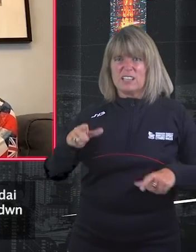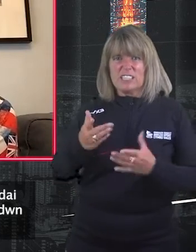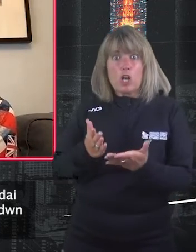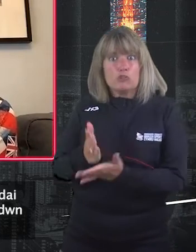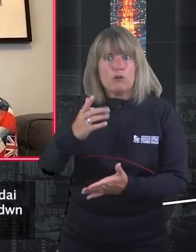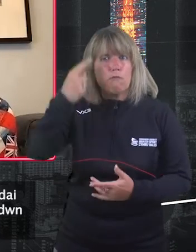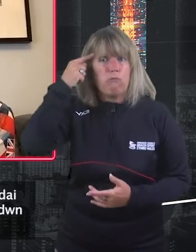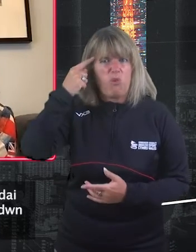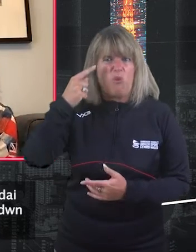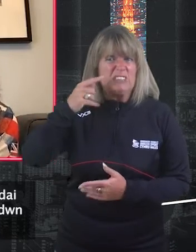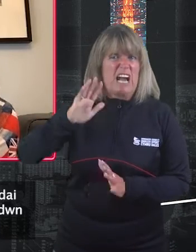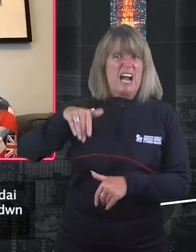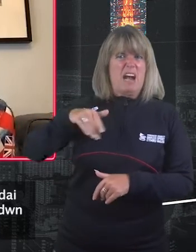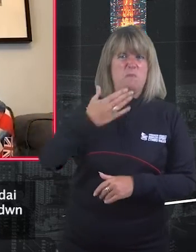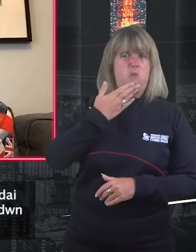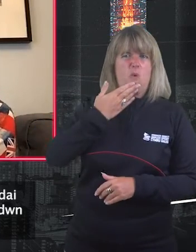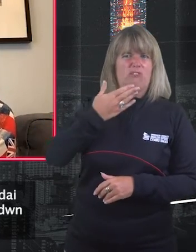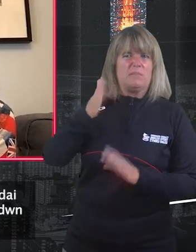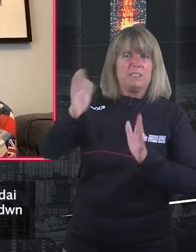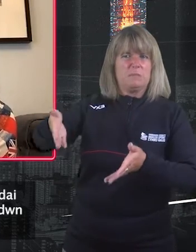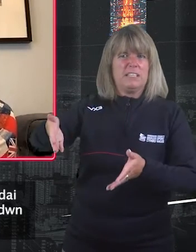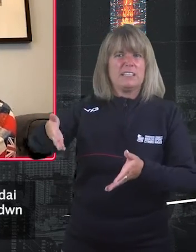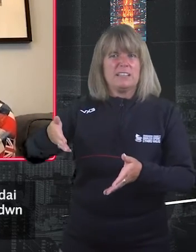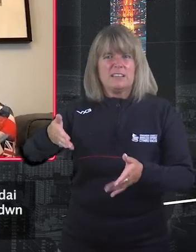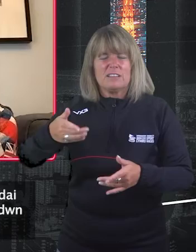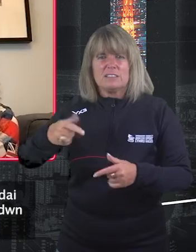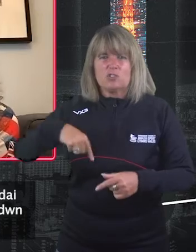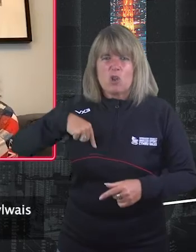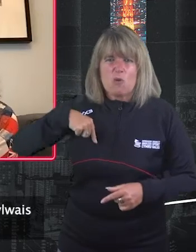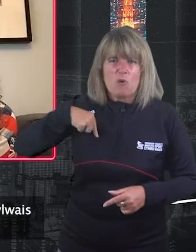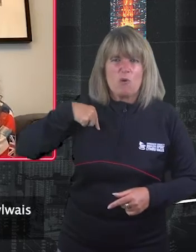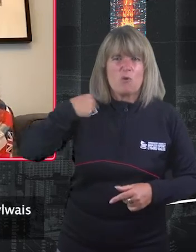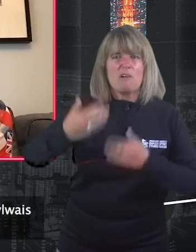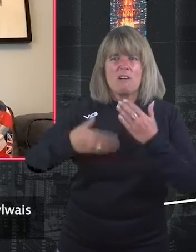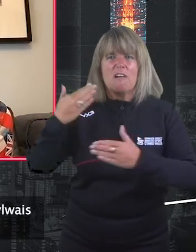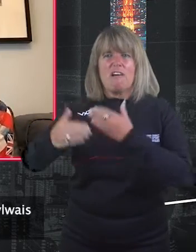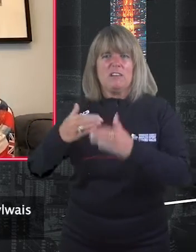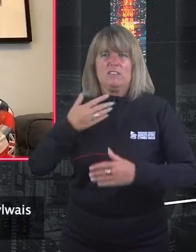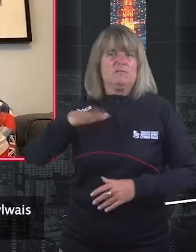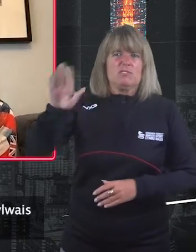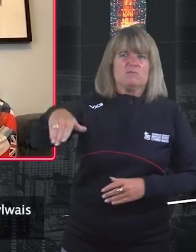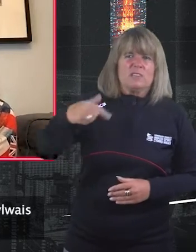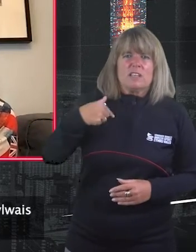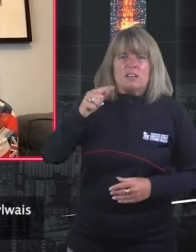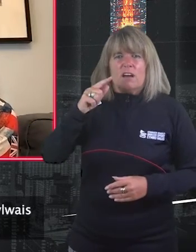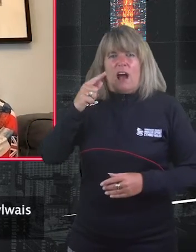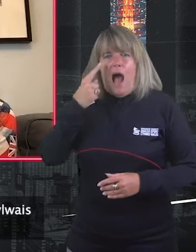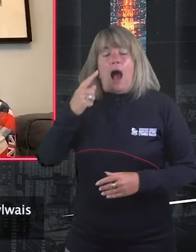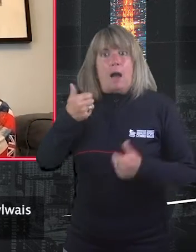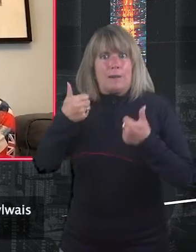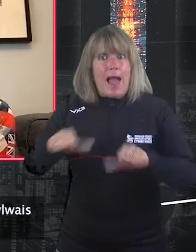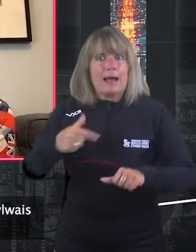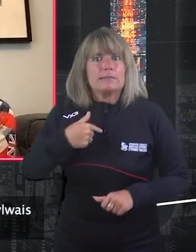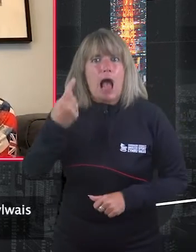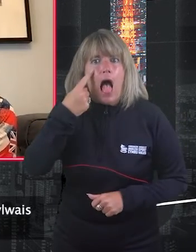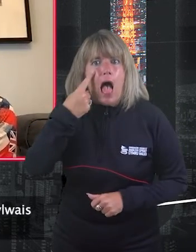Like, you know, it's going to be really slow. It's going to be this, it's going to be that. And I very nearly said no, but I am so glad that I just took that chance and took that opportunity and